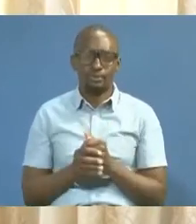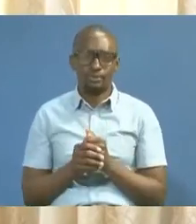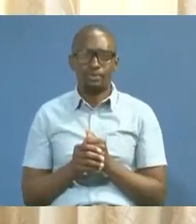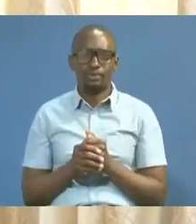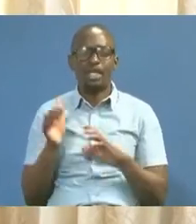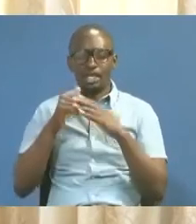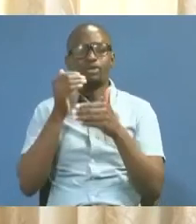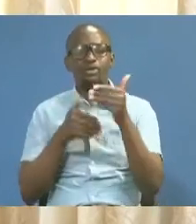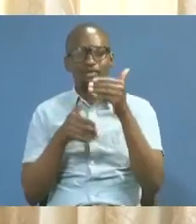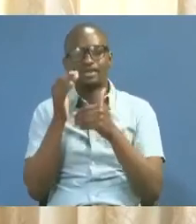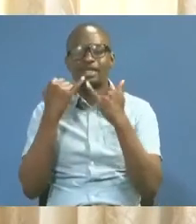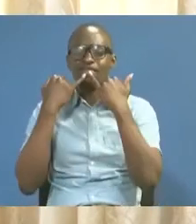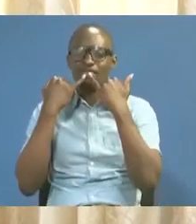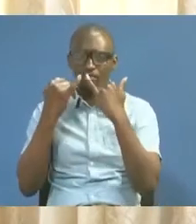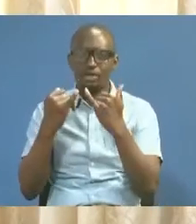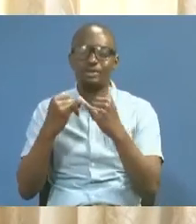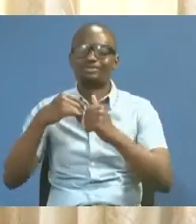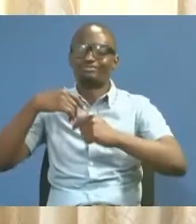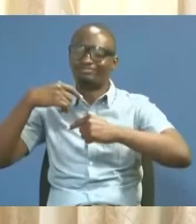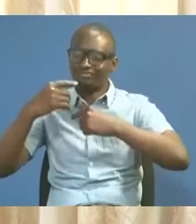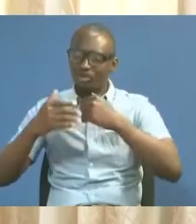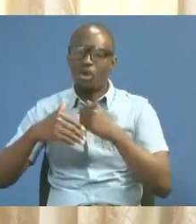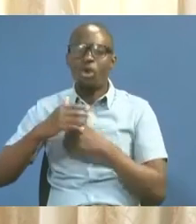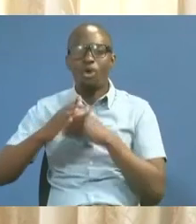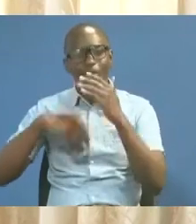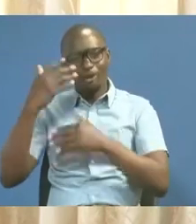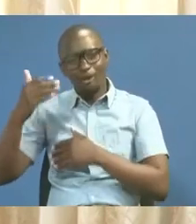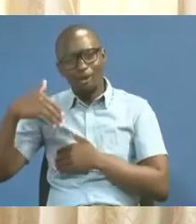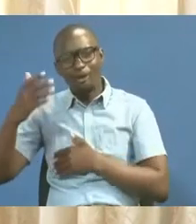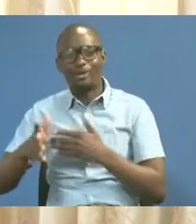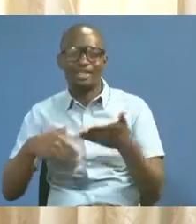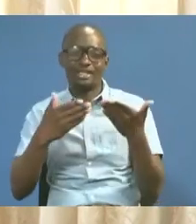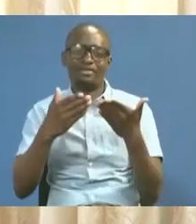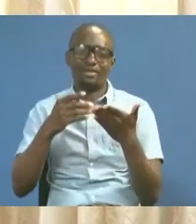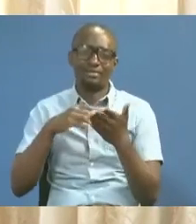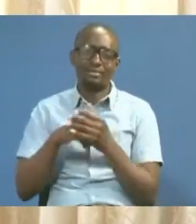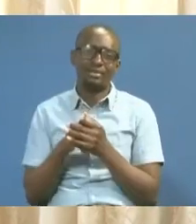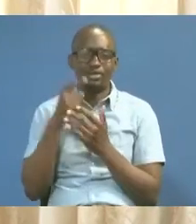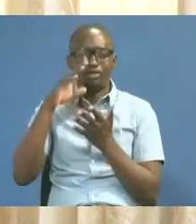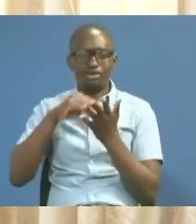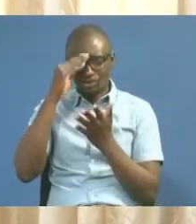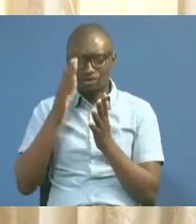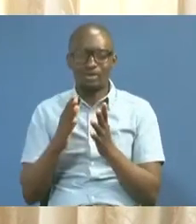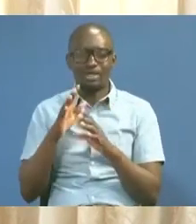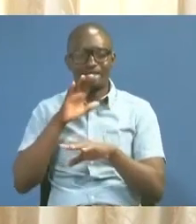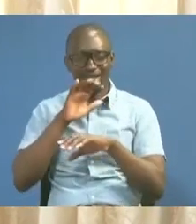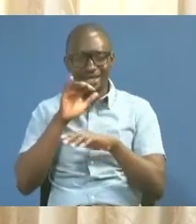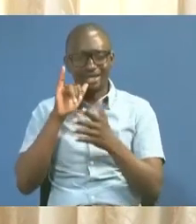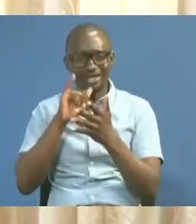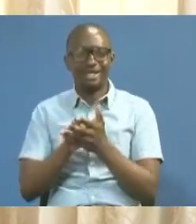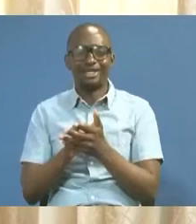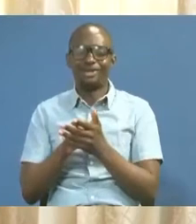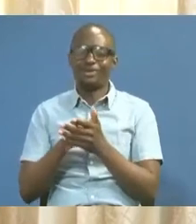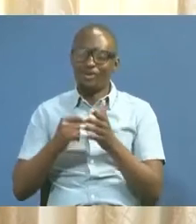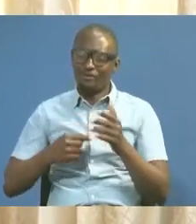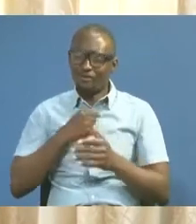university, information is constantly relayed to the students, but you must make effort to visit those notice boards in